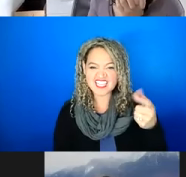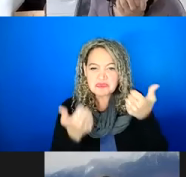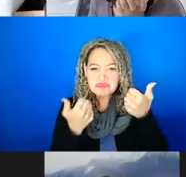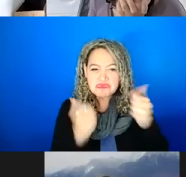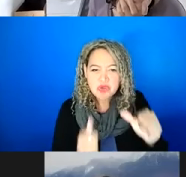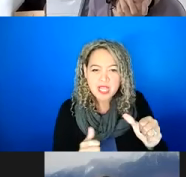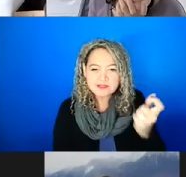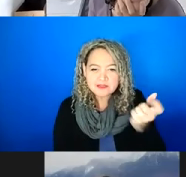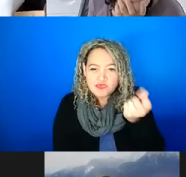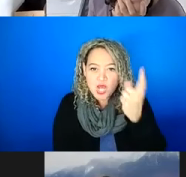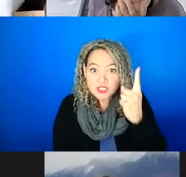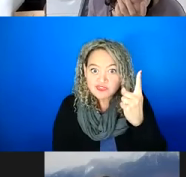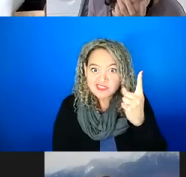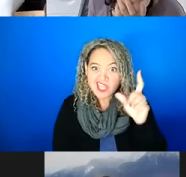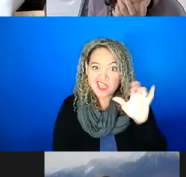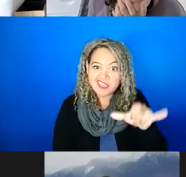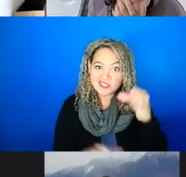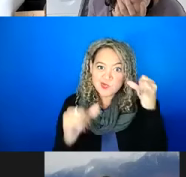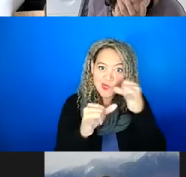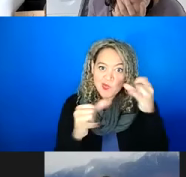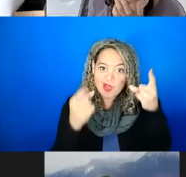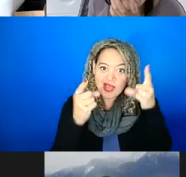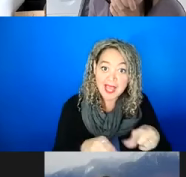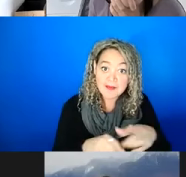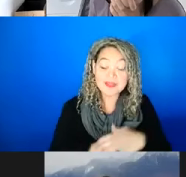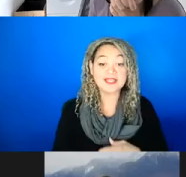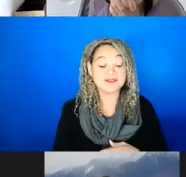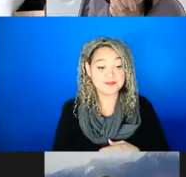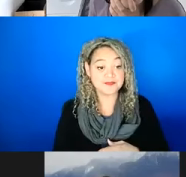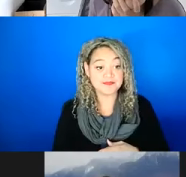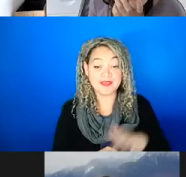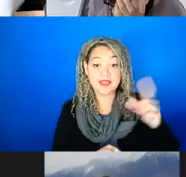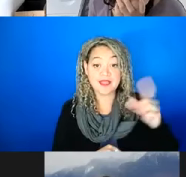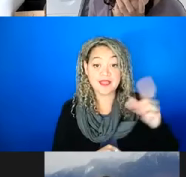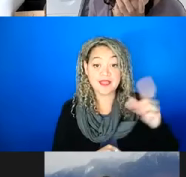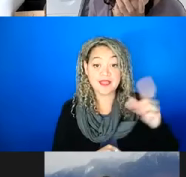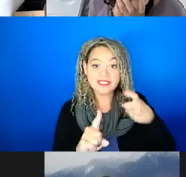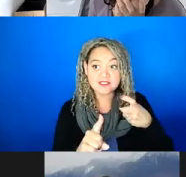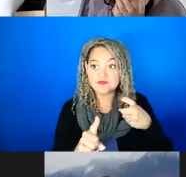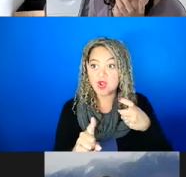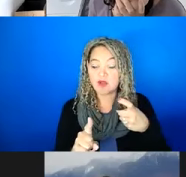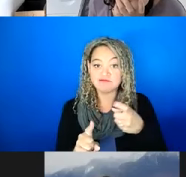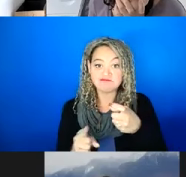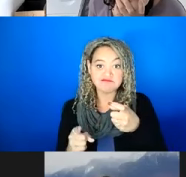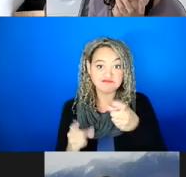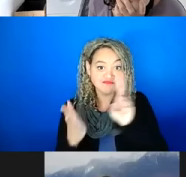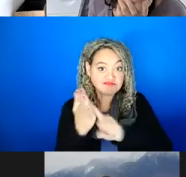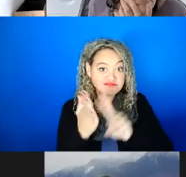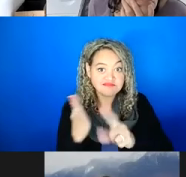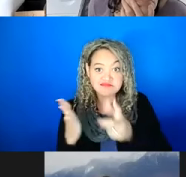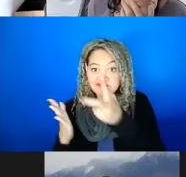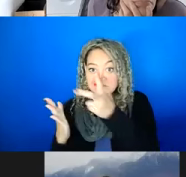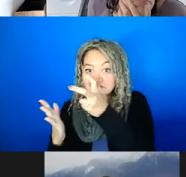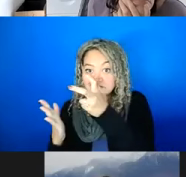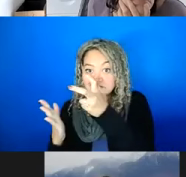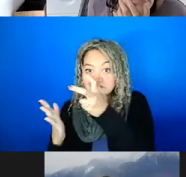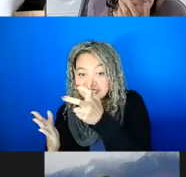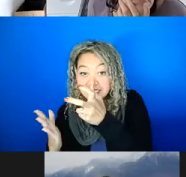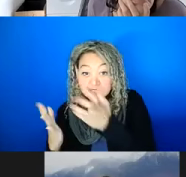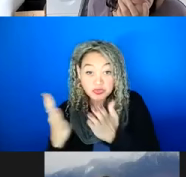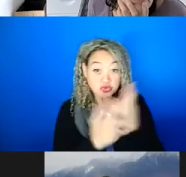understand this phenomena, which, by the way, is preserved from insects on up through